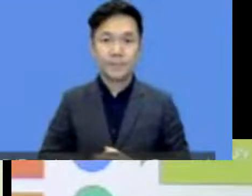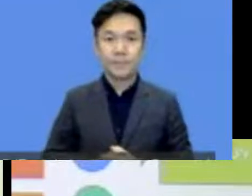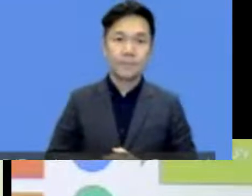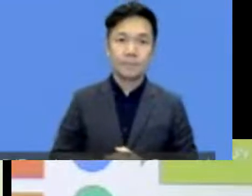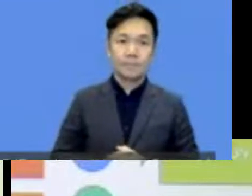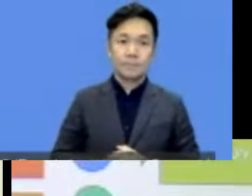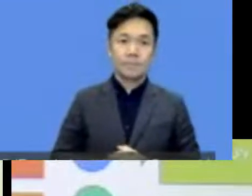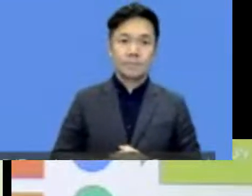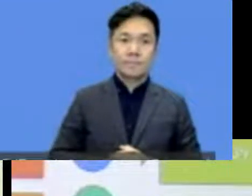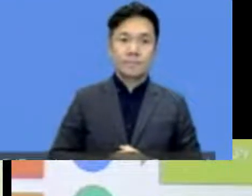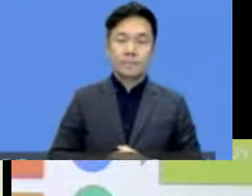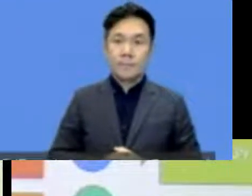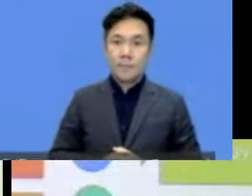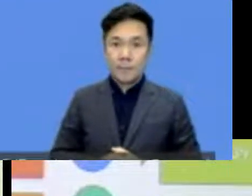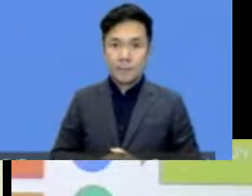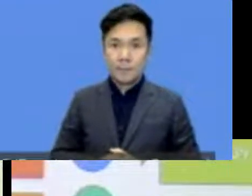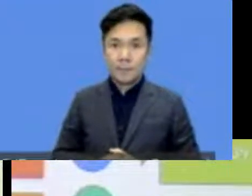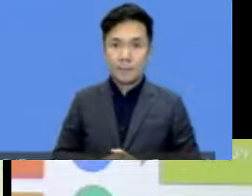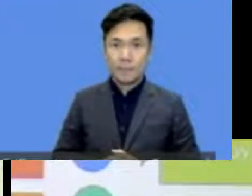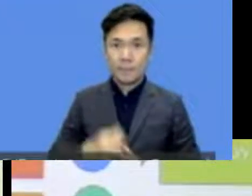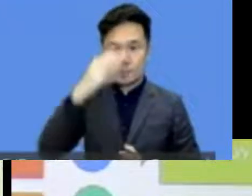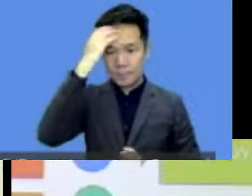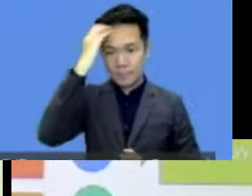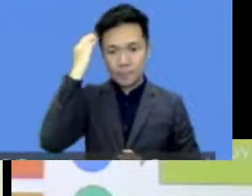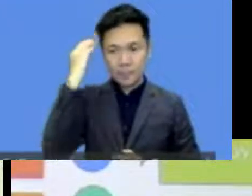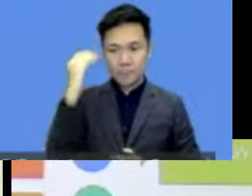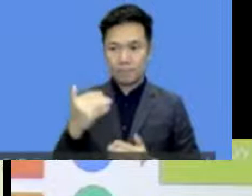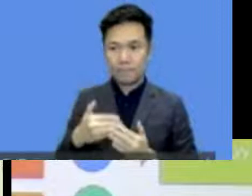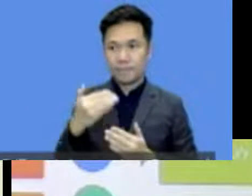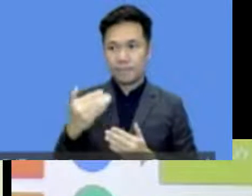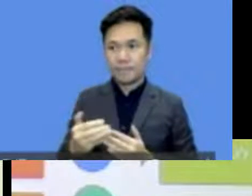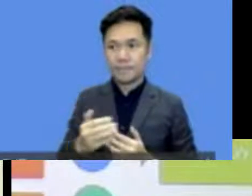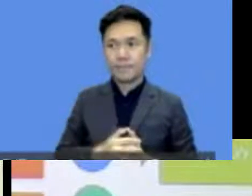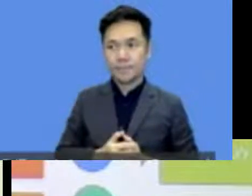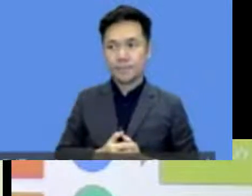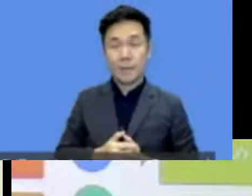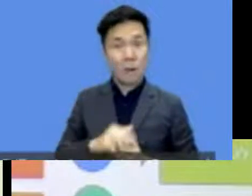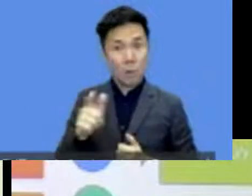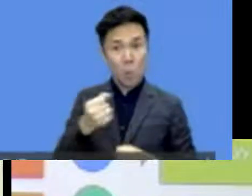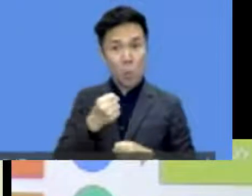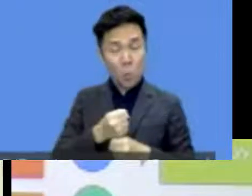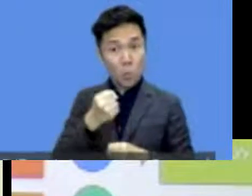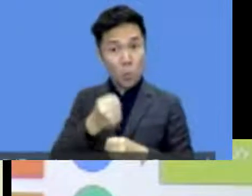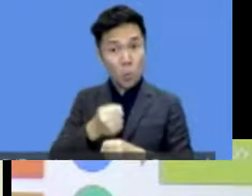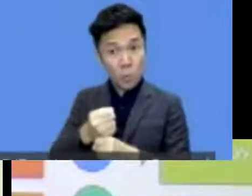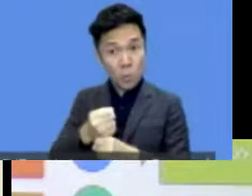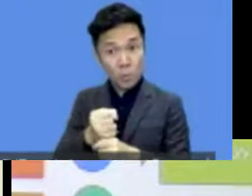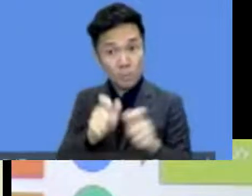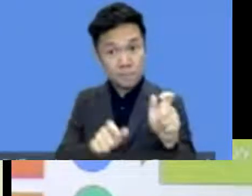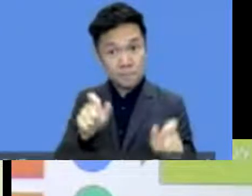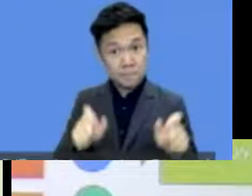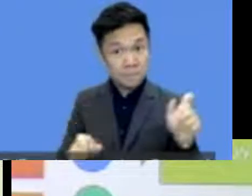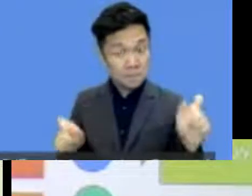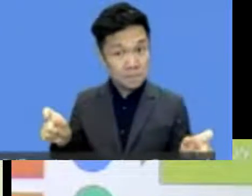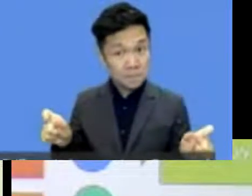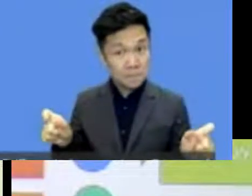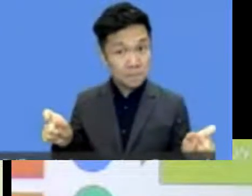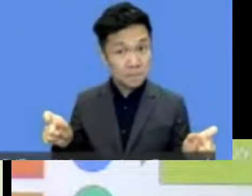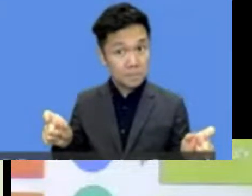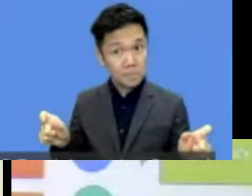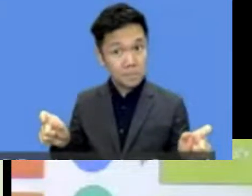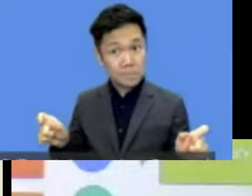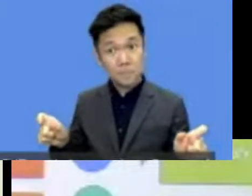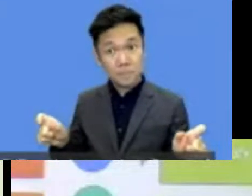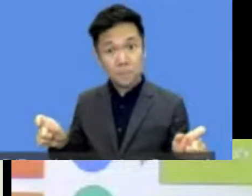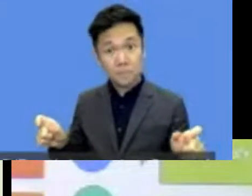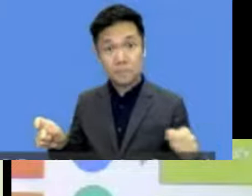So in order to better understand the necessary workforce, we need to look into the changes in